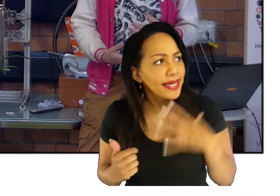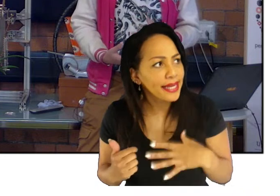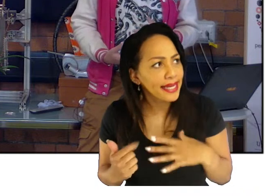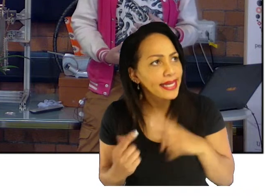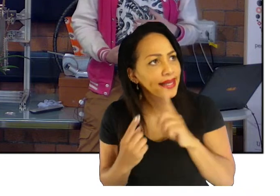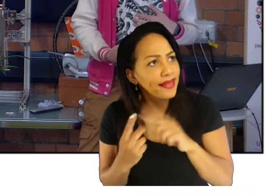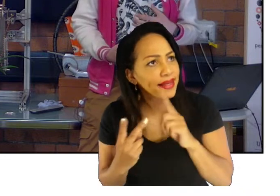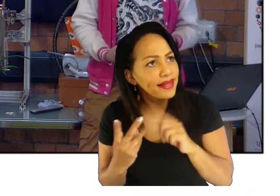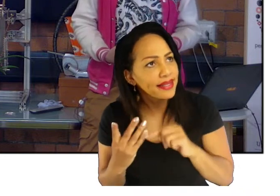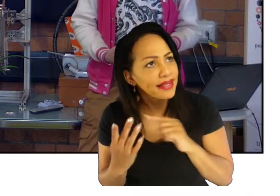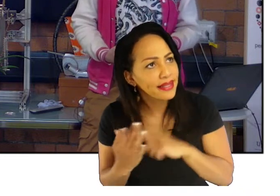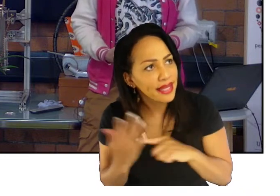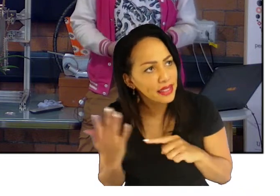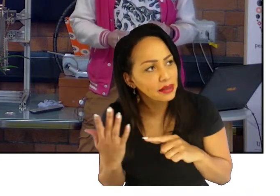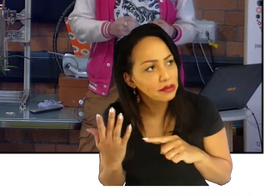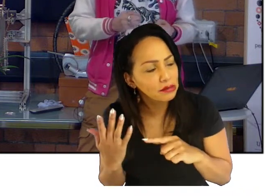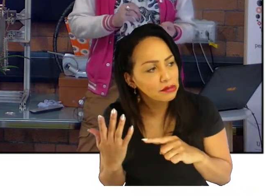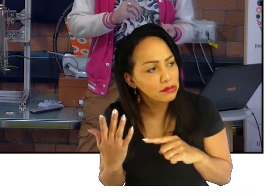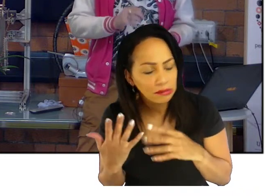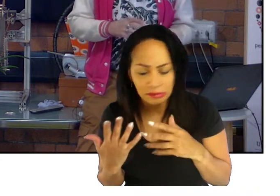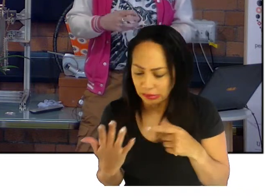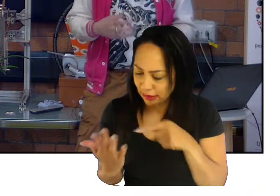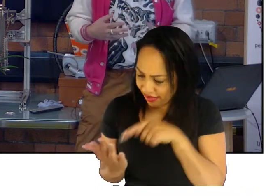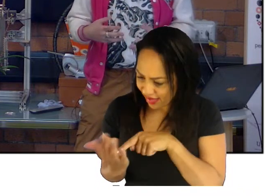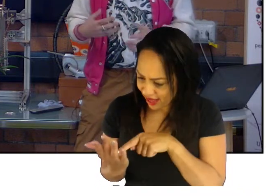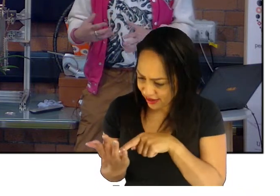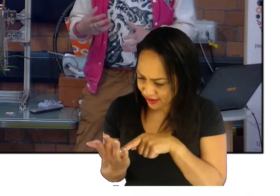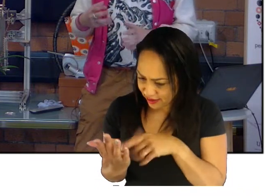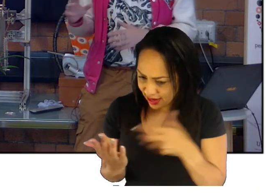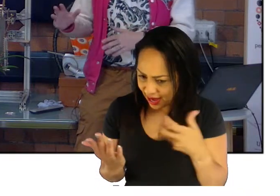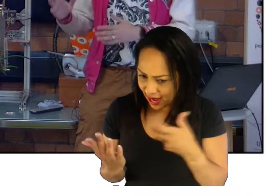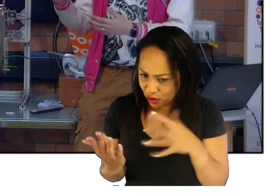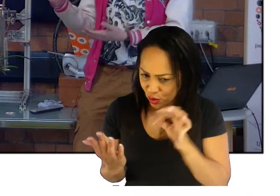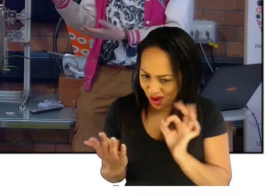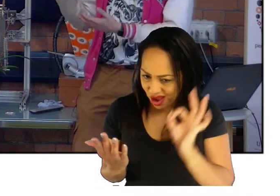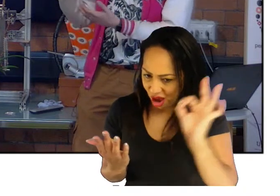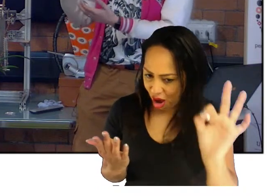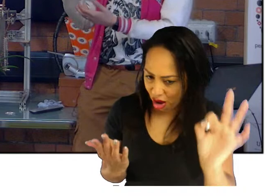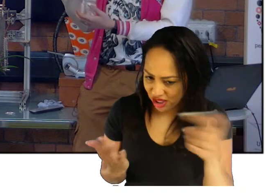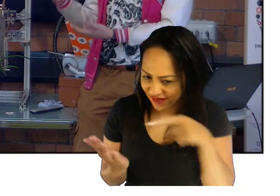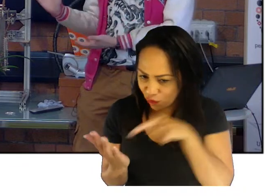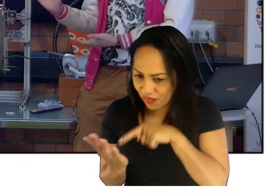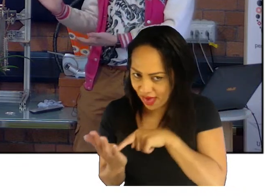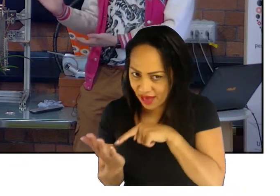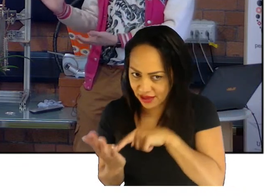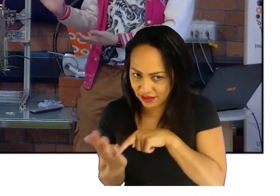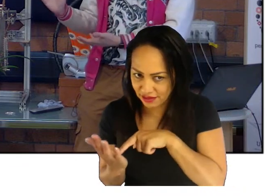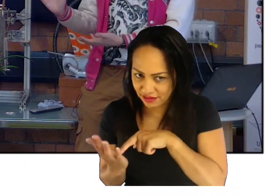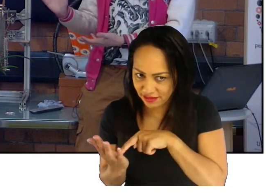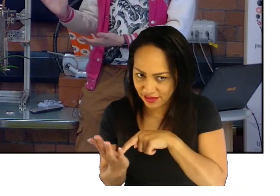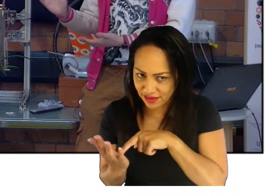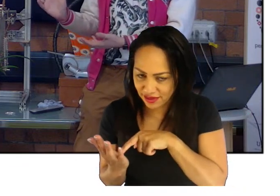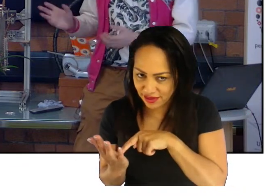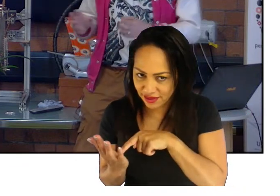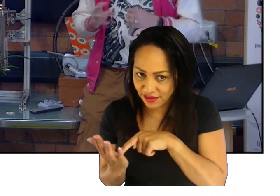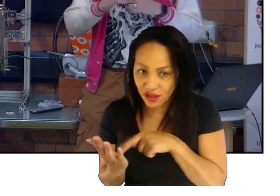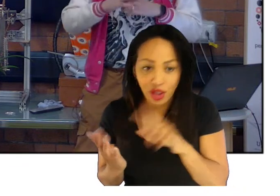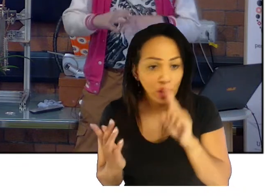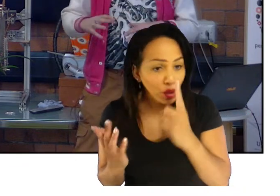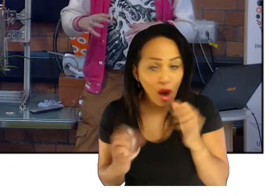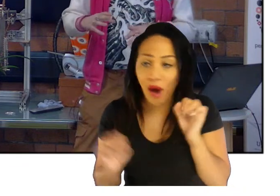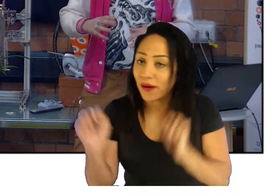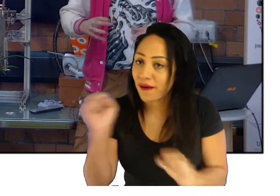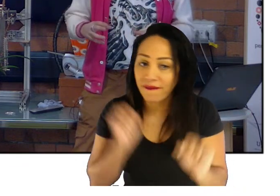ask for what you need. You're not going to get away from the systemic issues that I talked about.